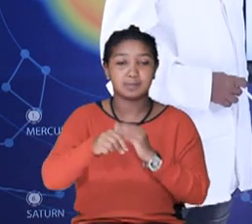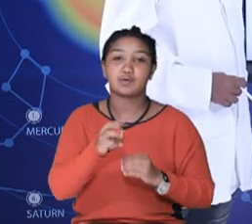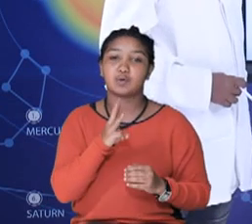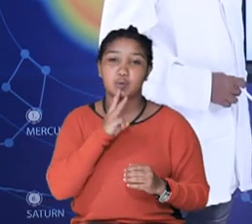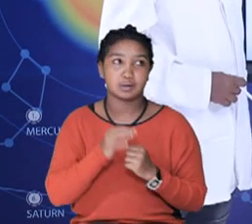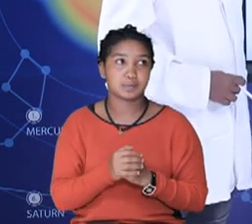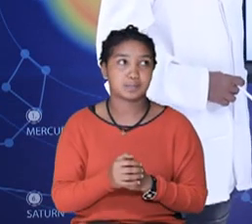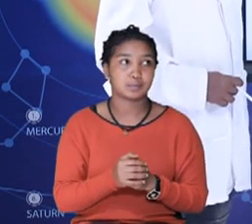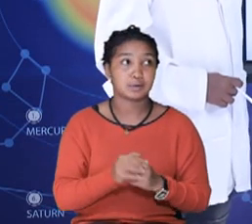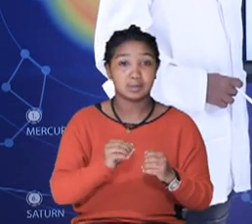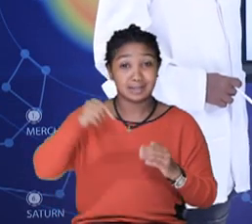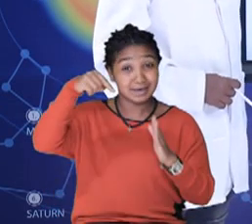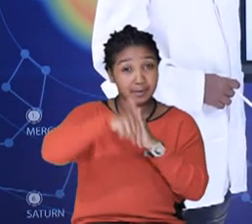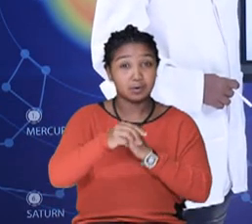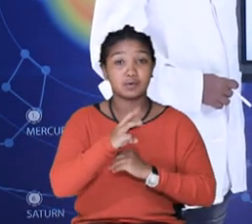water.